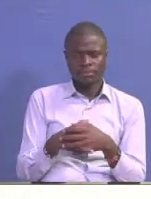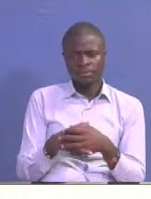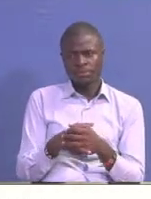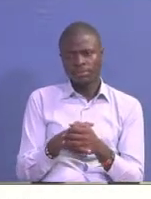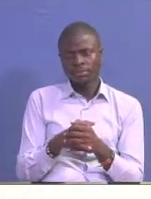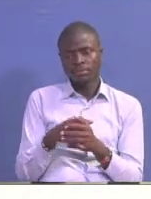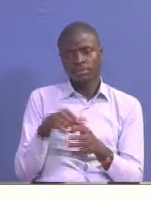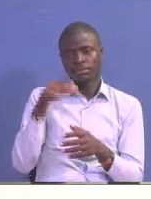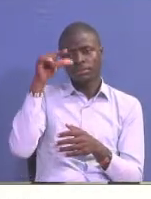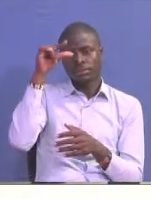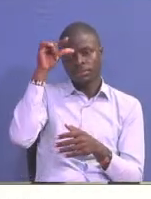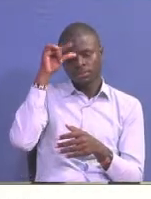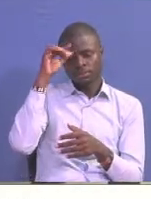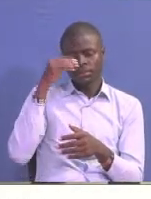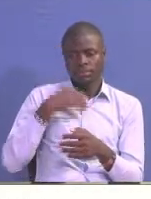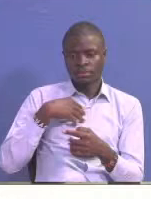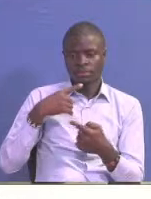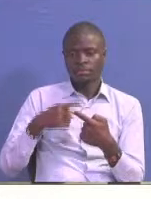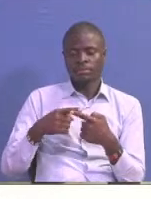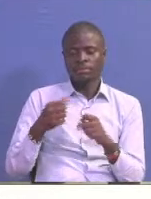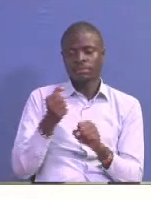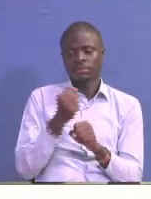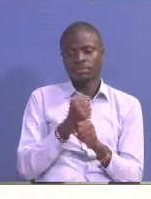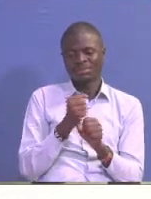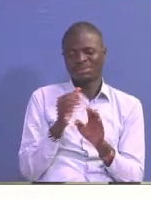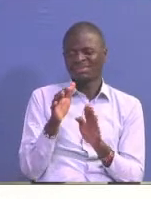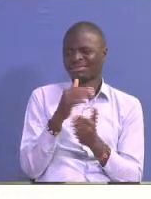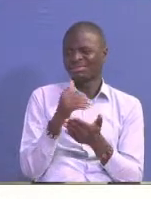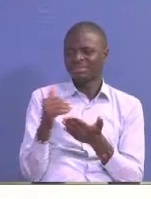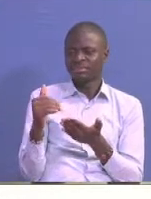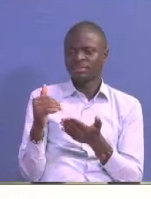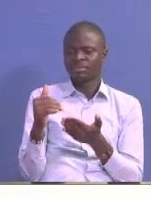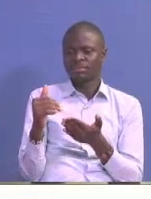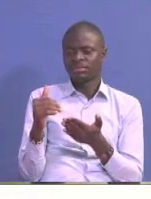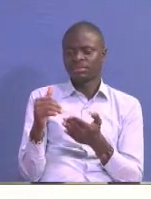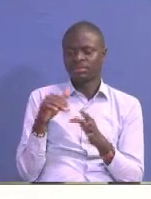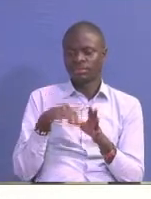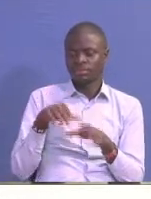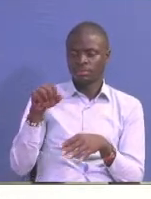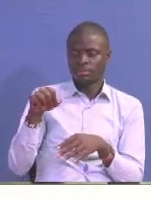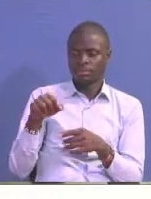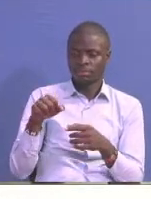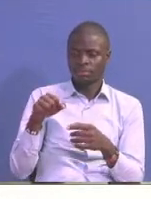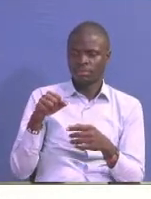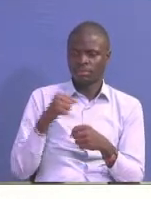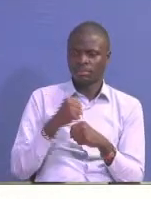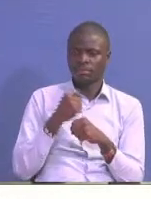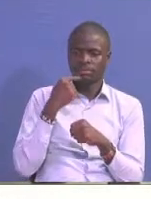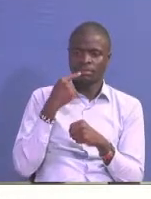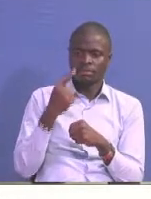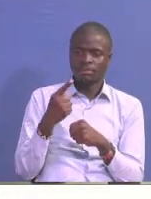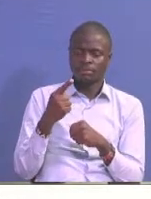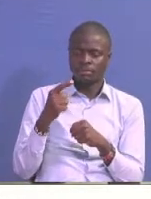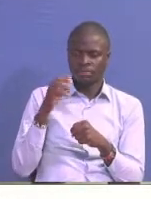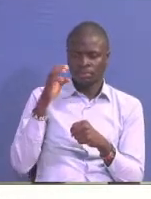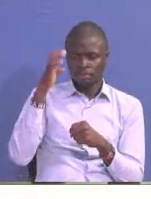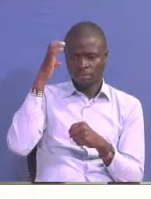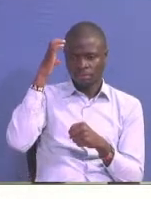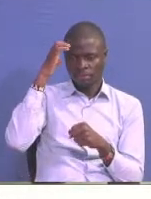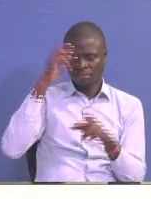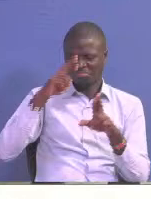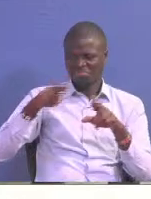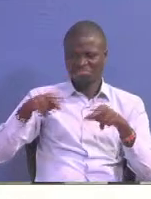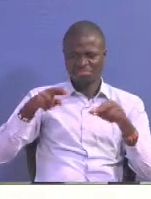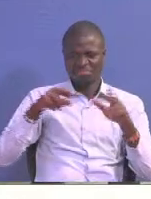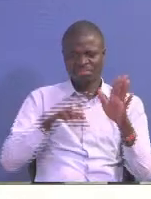The government has to do everything within its capacities to ensure that education, research, and development of technology